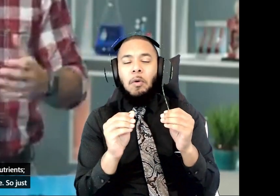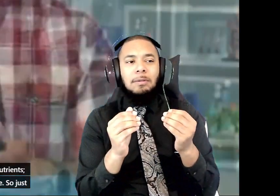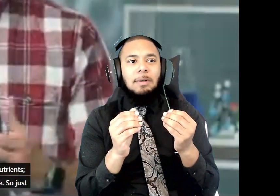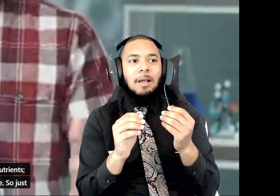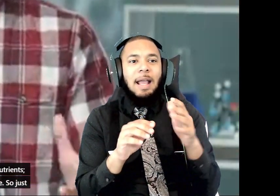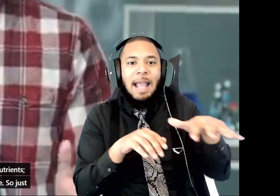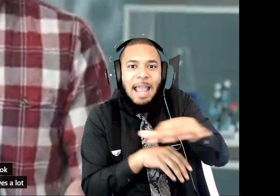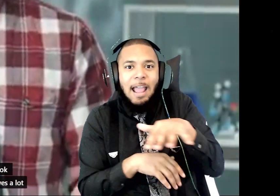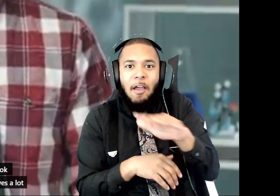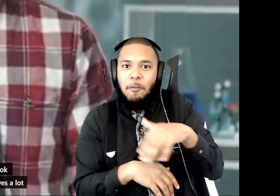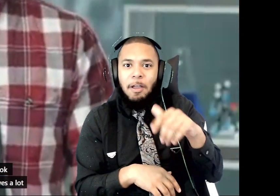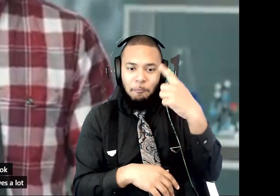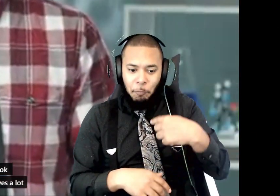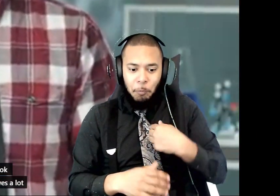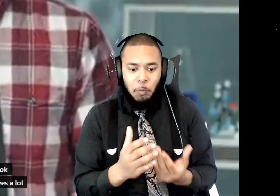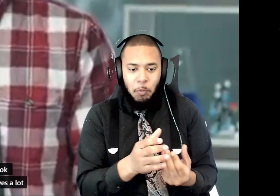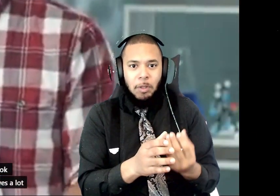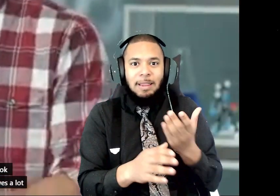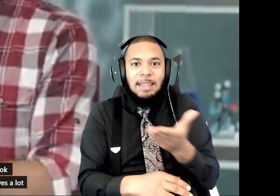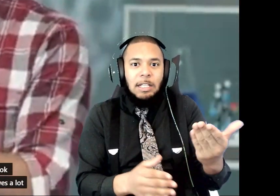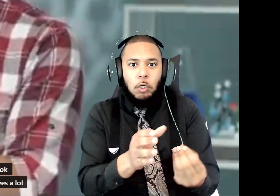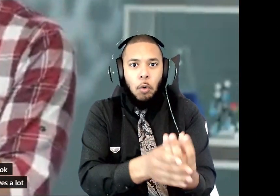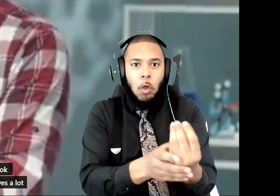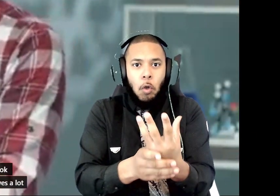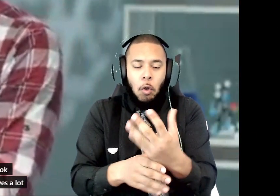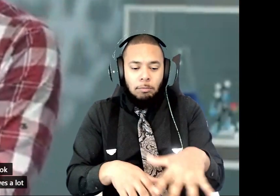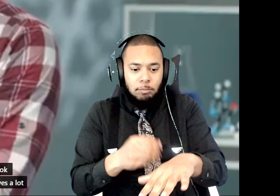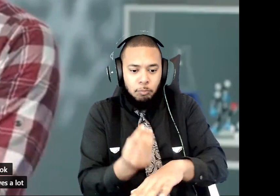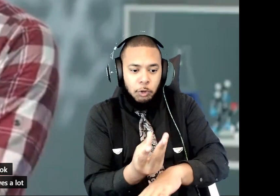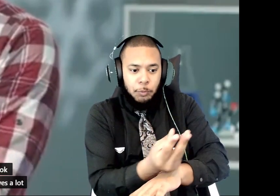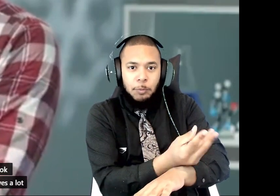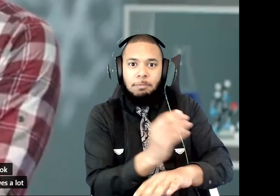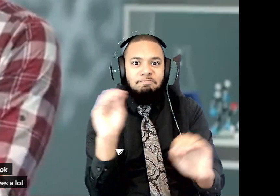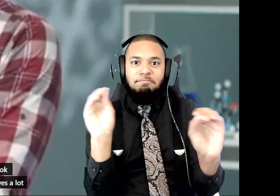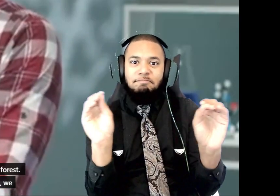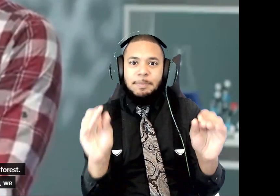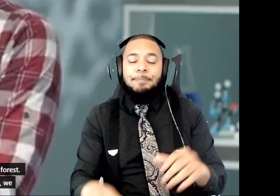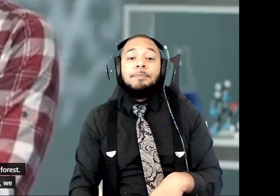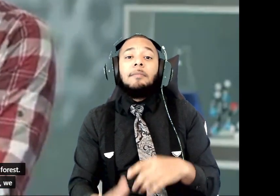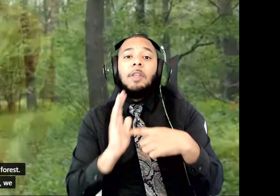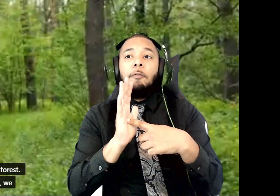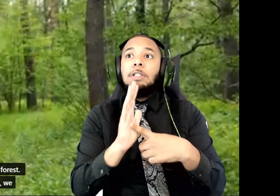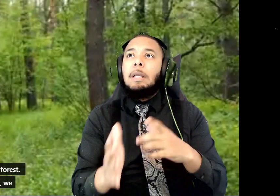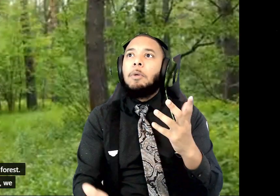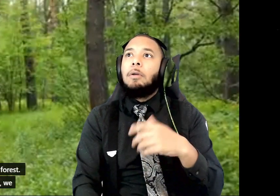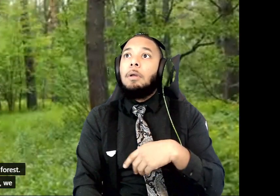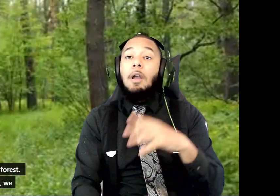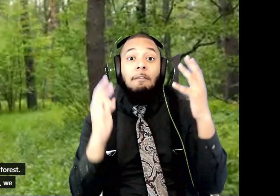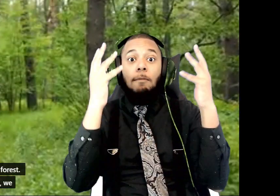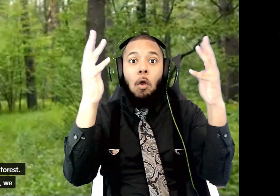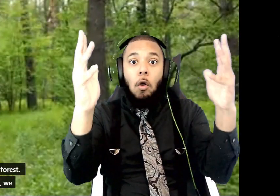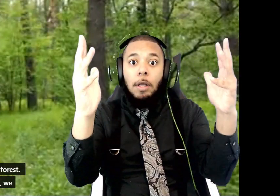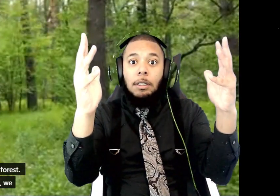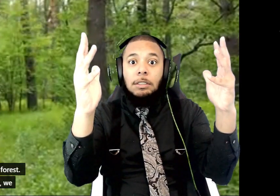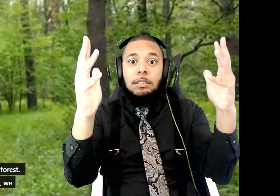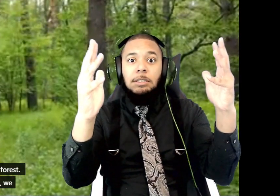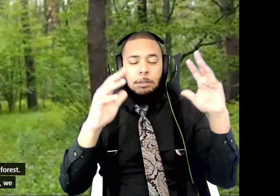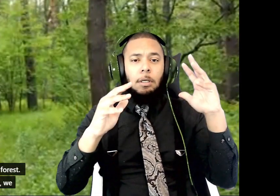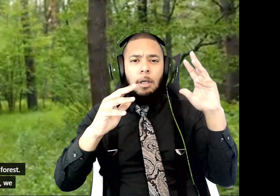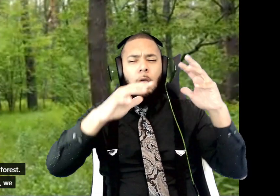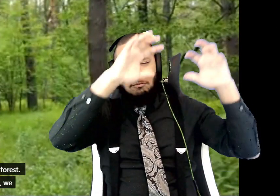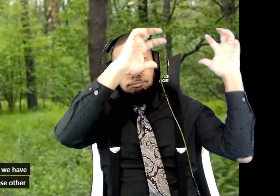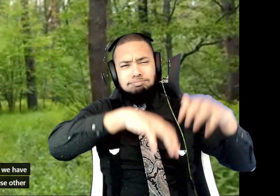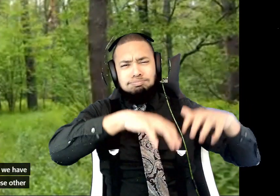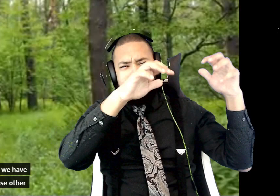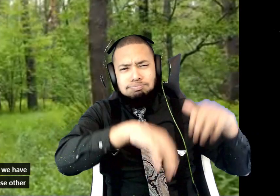So just like on land, if we look at an area like that receives a lot of rain, like a deciduous forest, we have lots